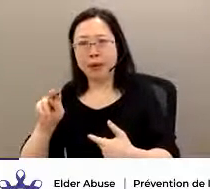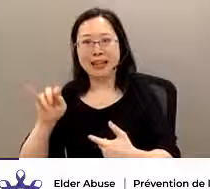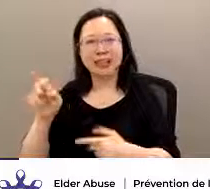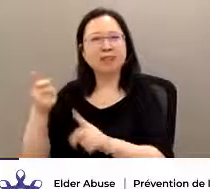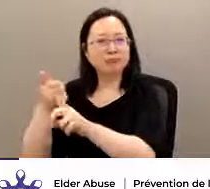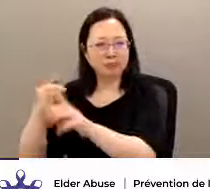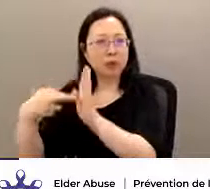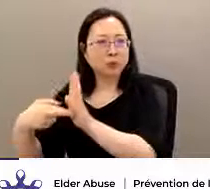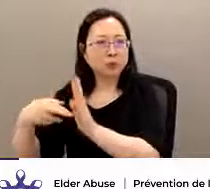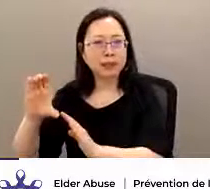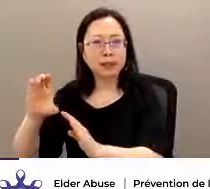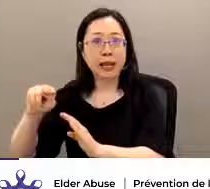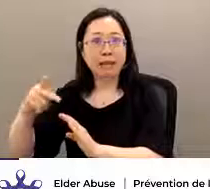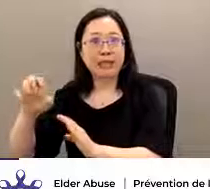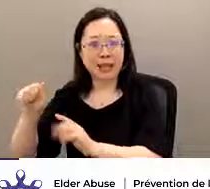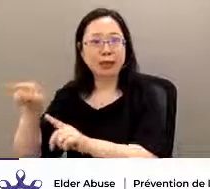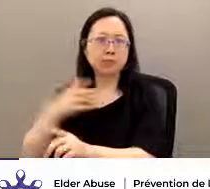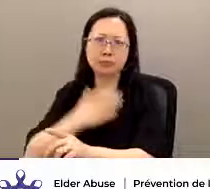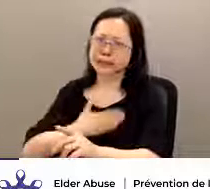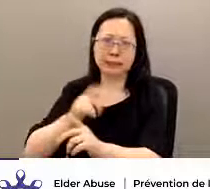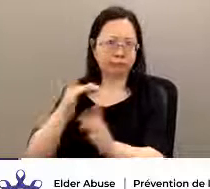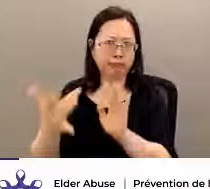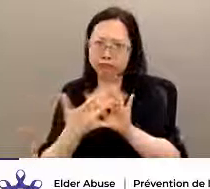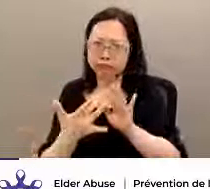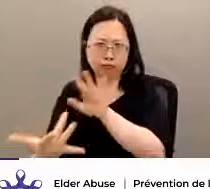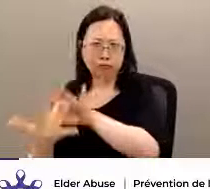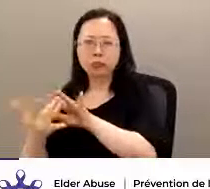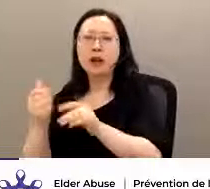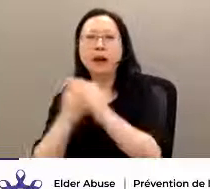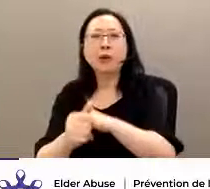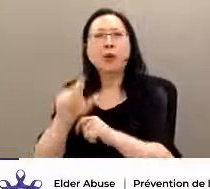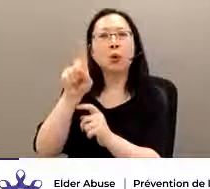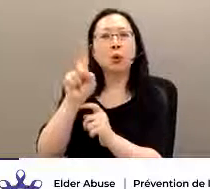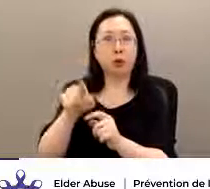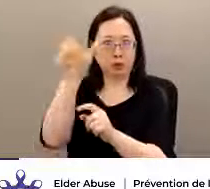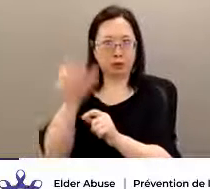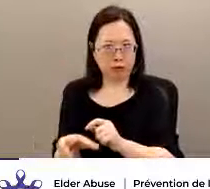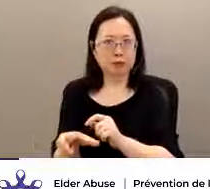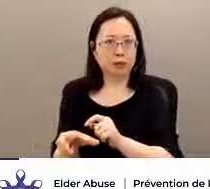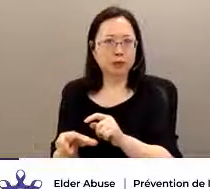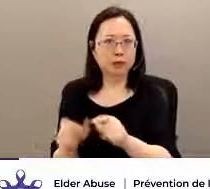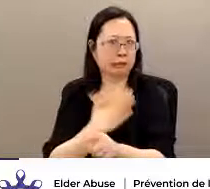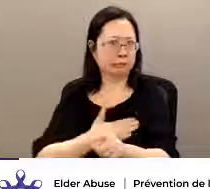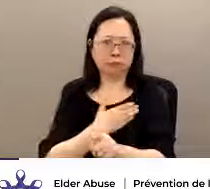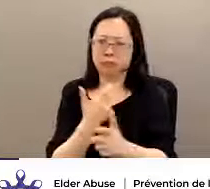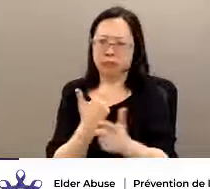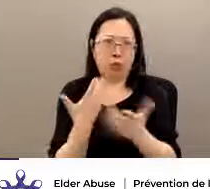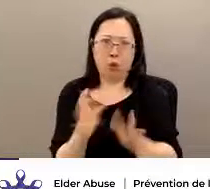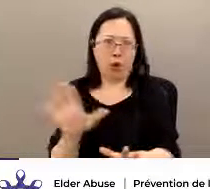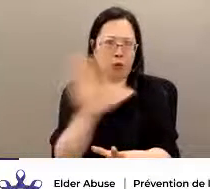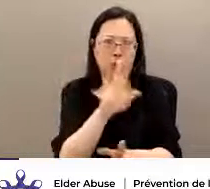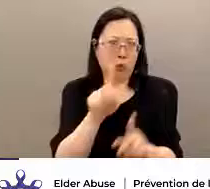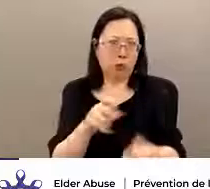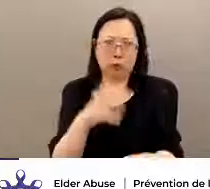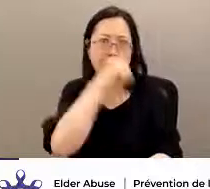CNPA, please post those in the question and answer box. And we want to make sure that we don't miss your questions. That's why we ask you to